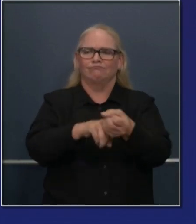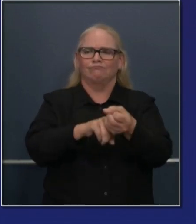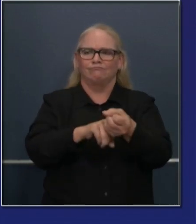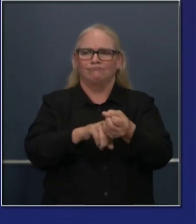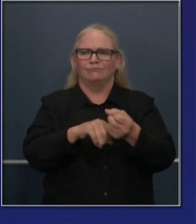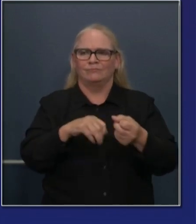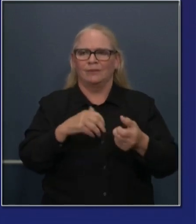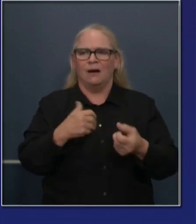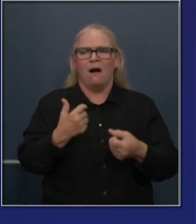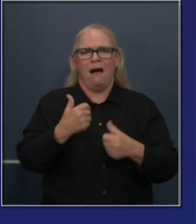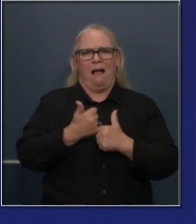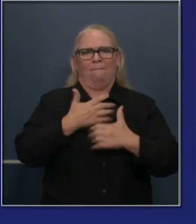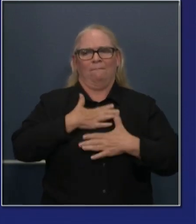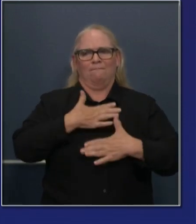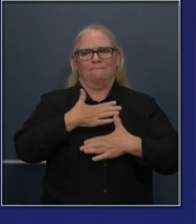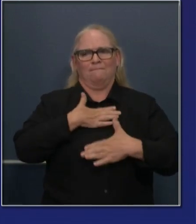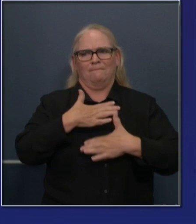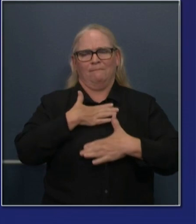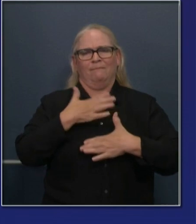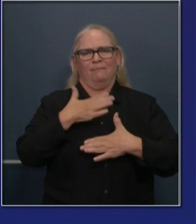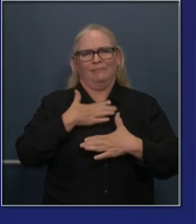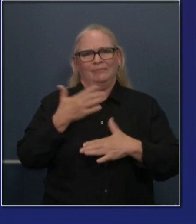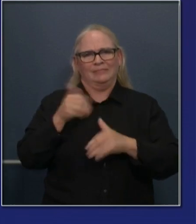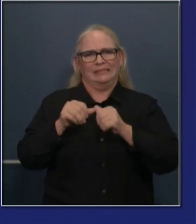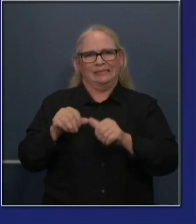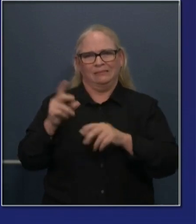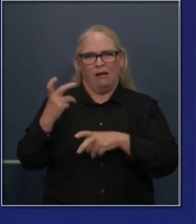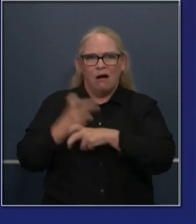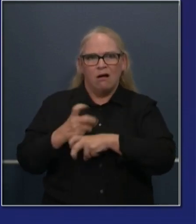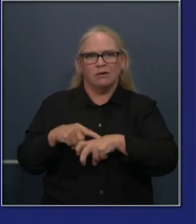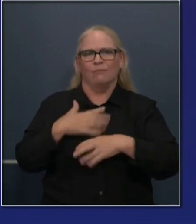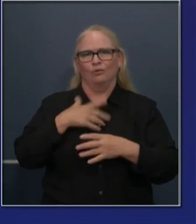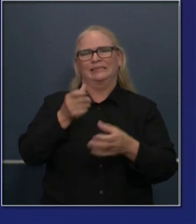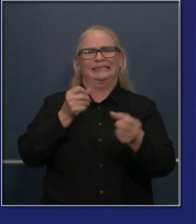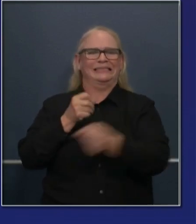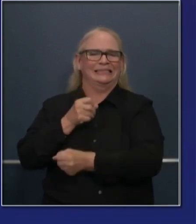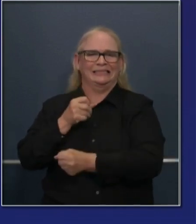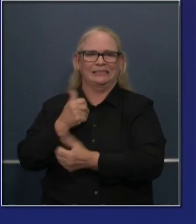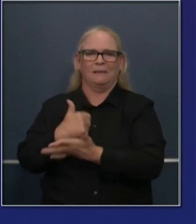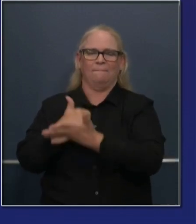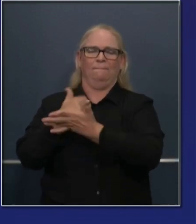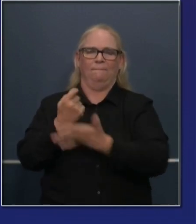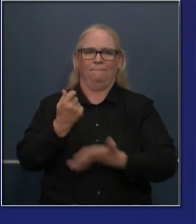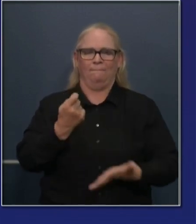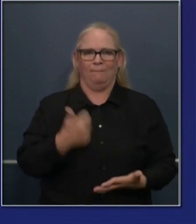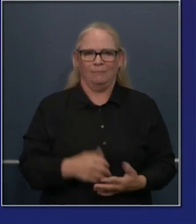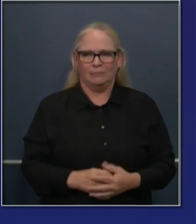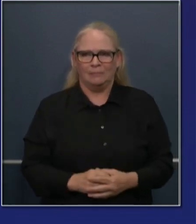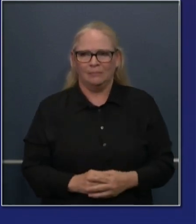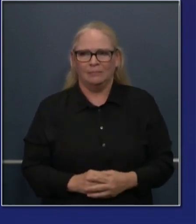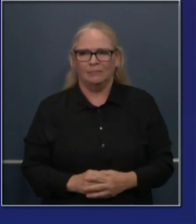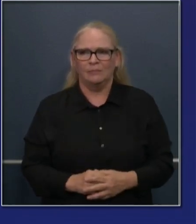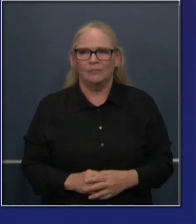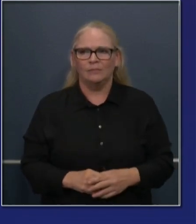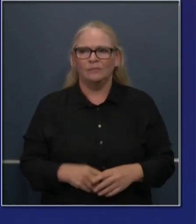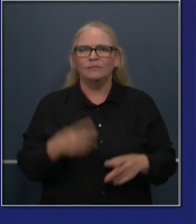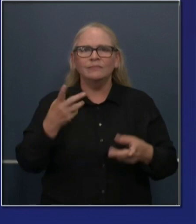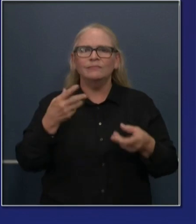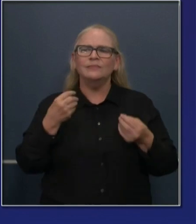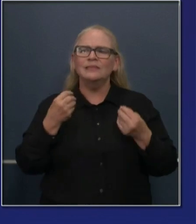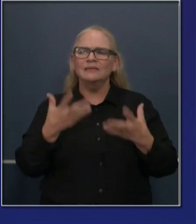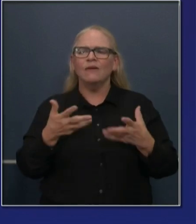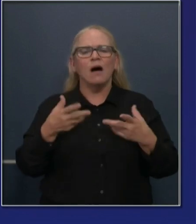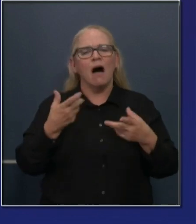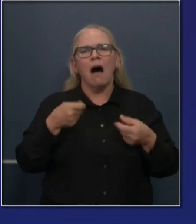have in the hospital system and the surge plans, ventilators can turn to more access, more points of opportunity to increase the portfolio